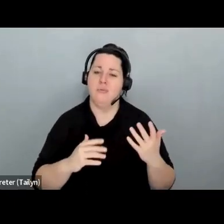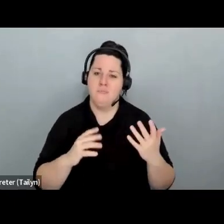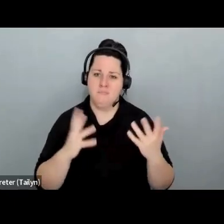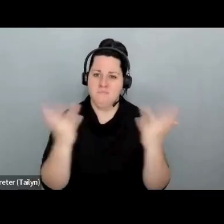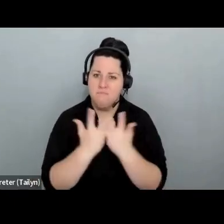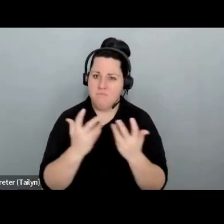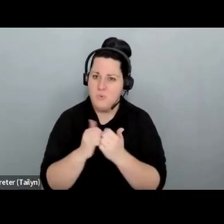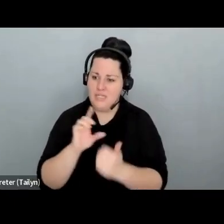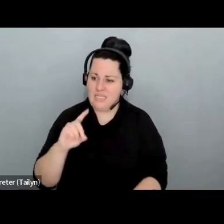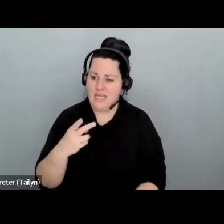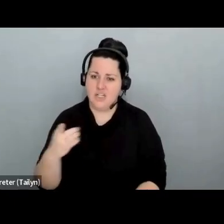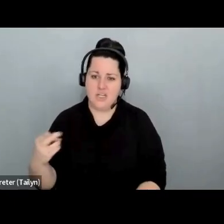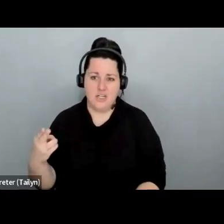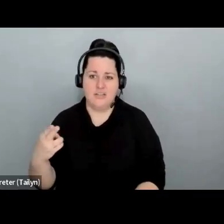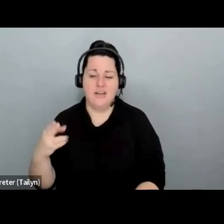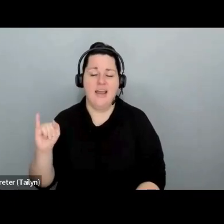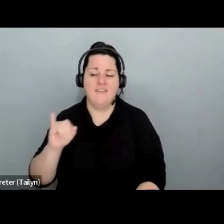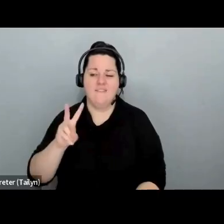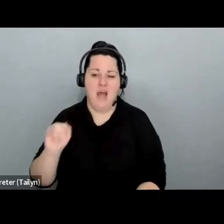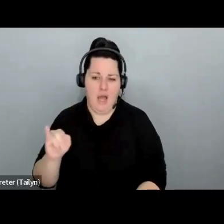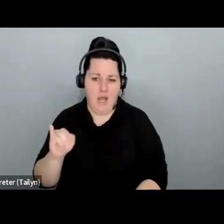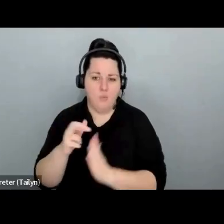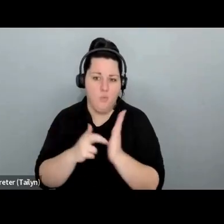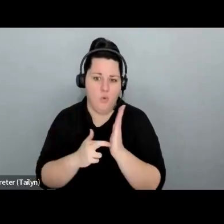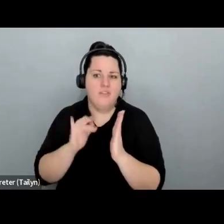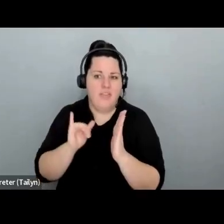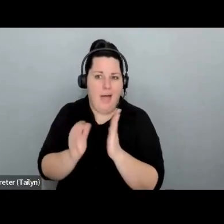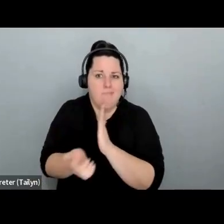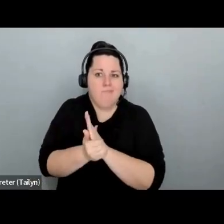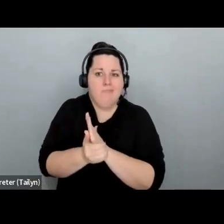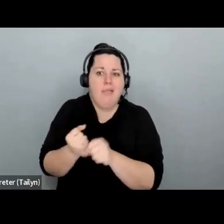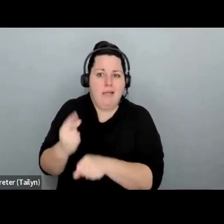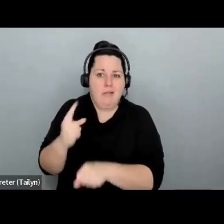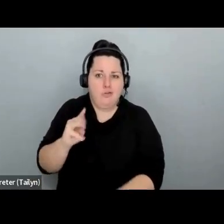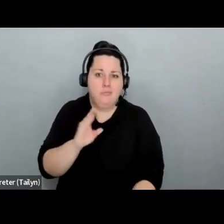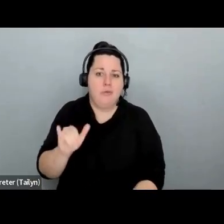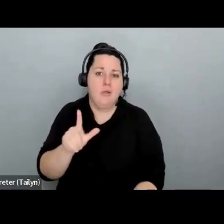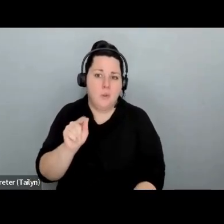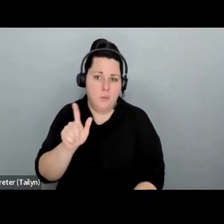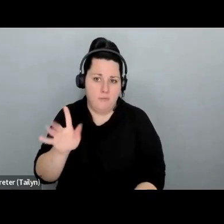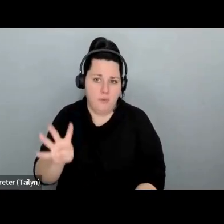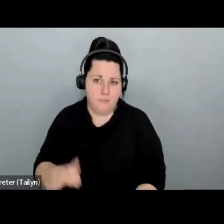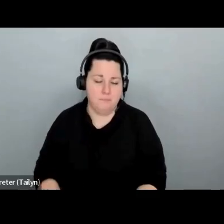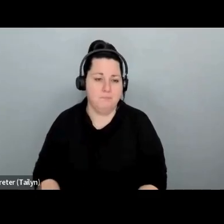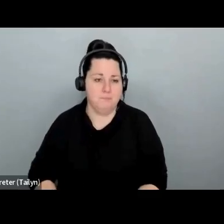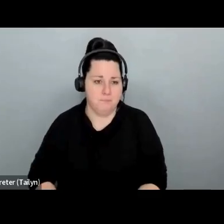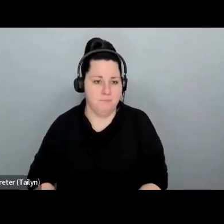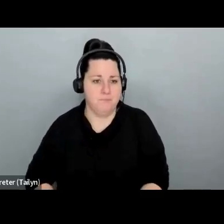with DHH and VI rules amended last year of May 2024.